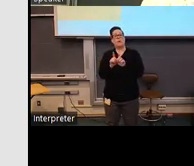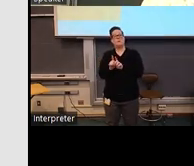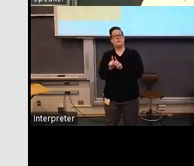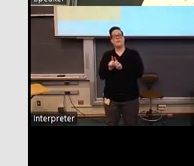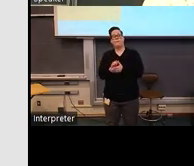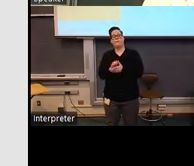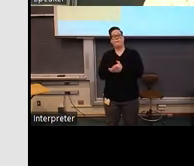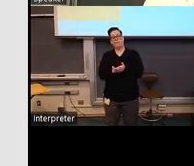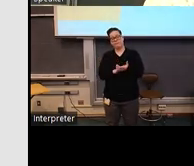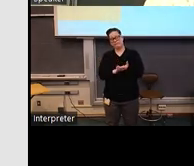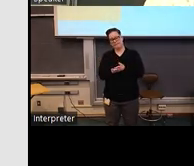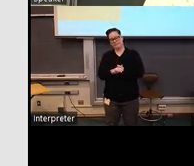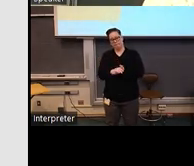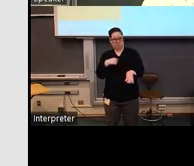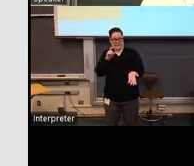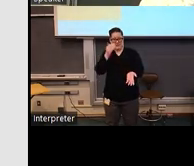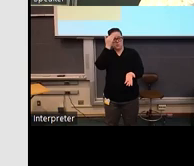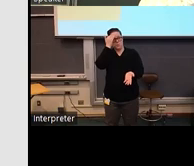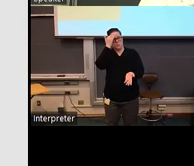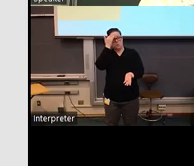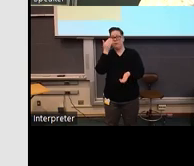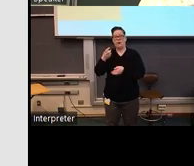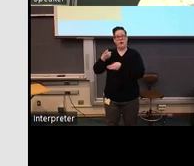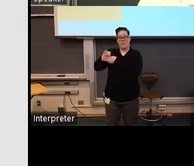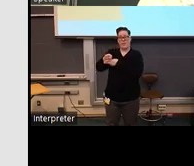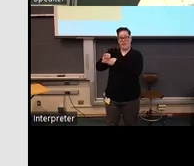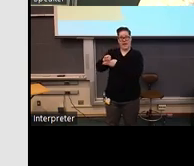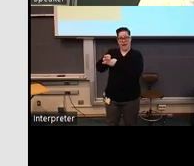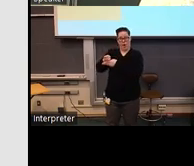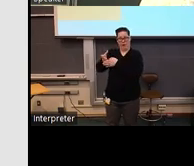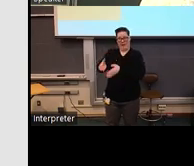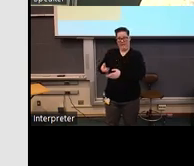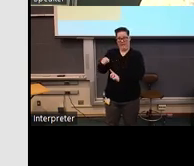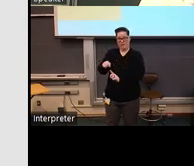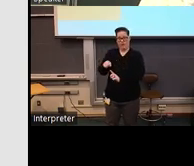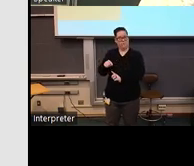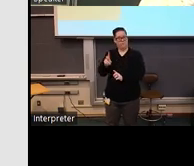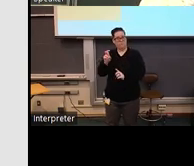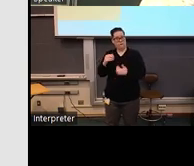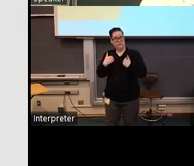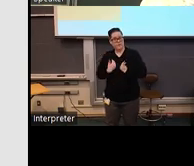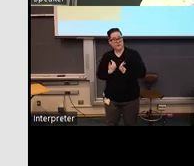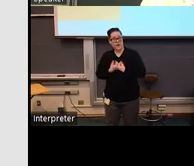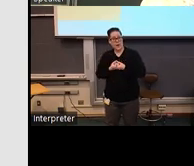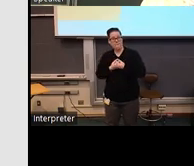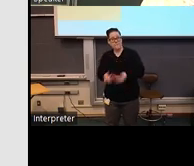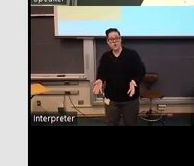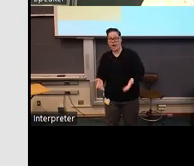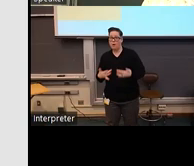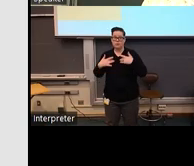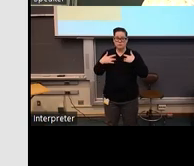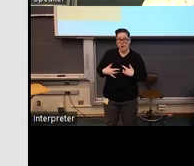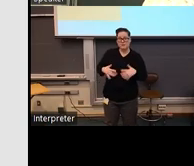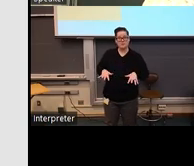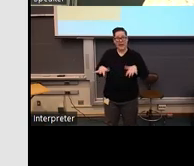just I need to know, is that caregiver, if they are there, is there any fatigue? Is there burnout, depression,